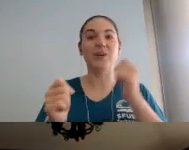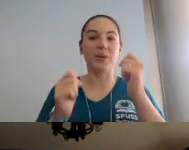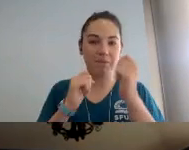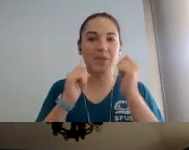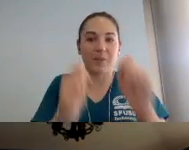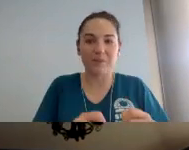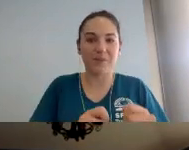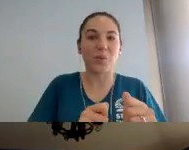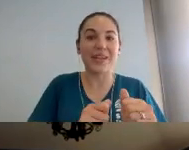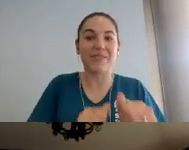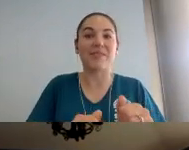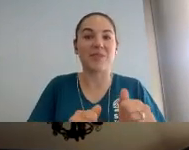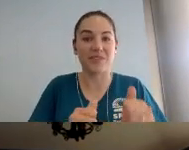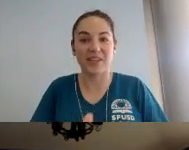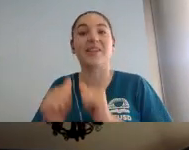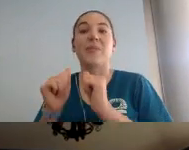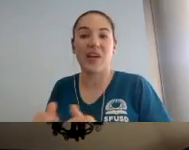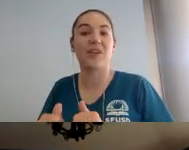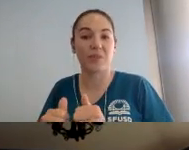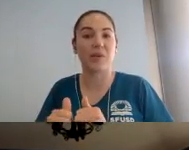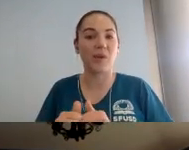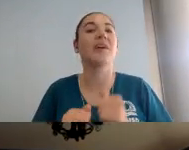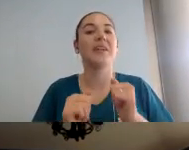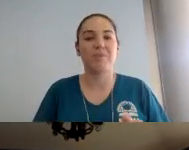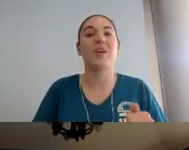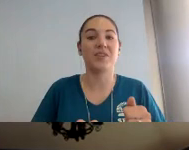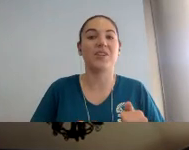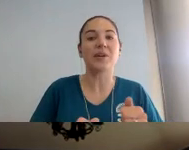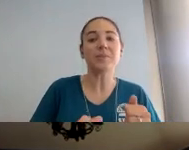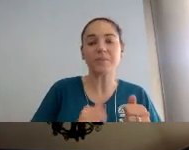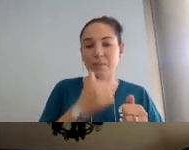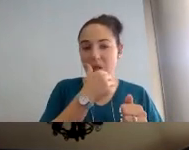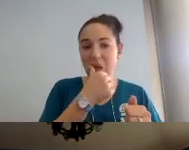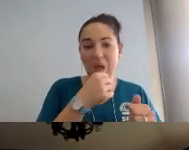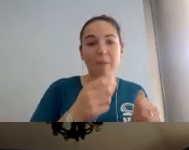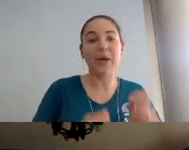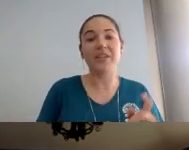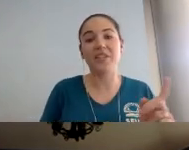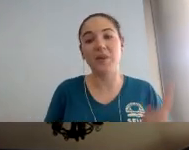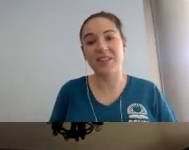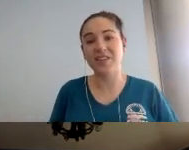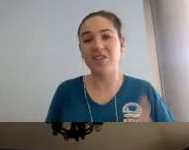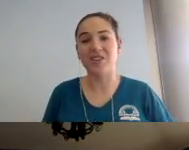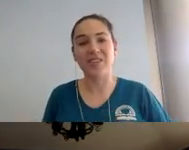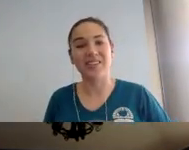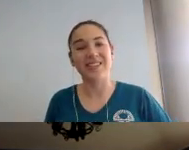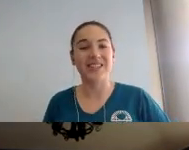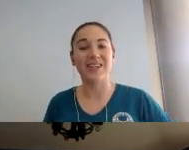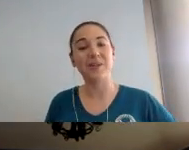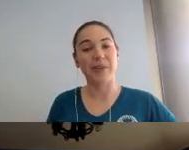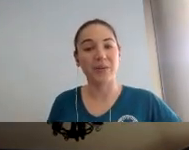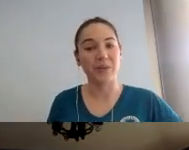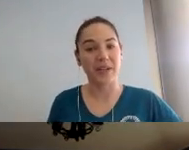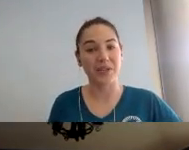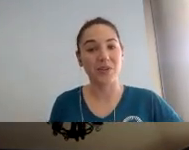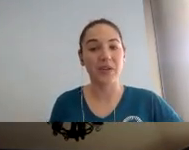see 25 students have turned in. I'm waiting on 3 more. Okay, good to know. But to be considered turned in and